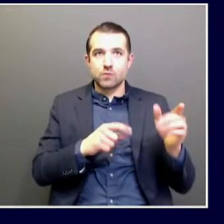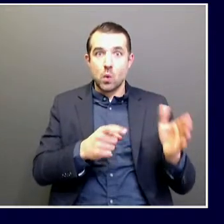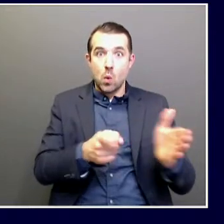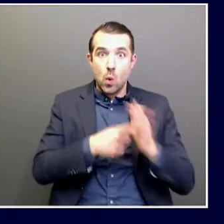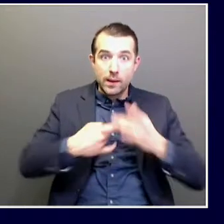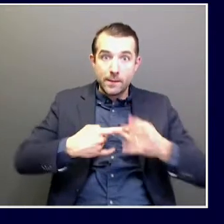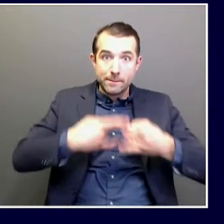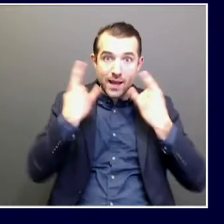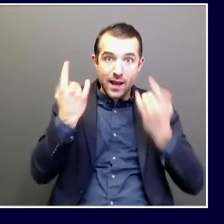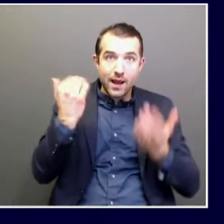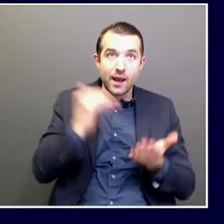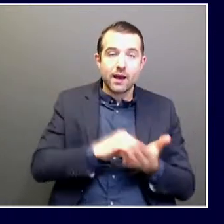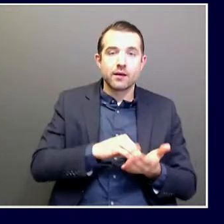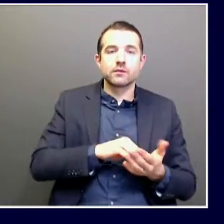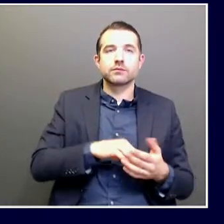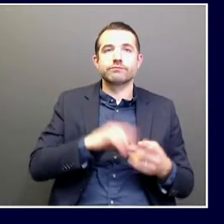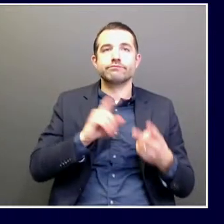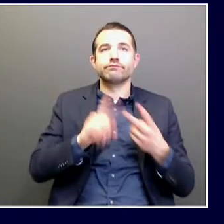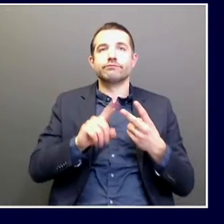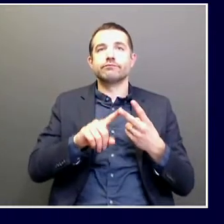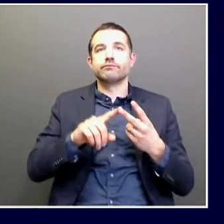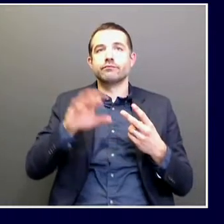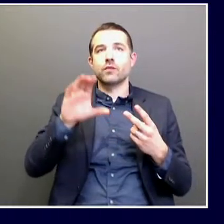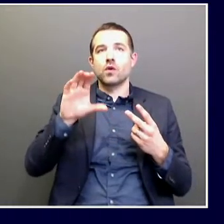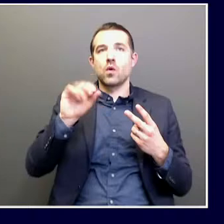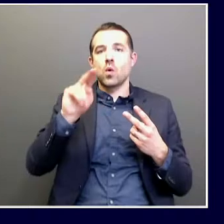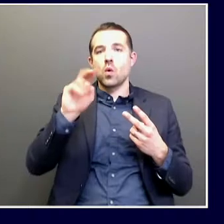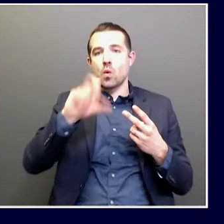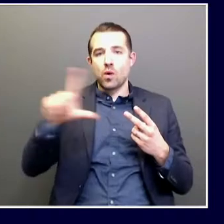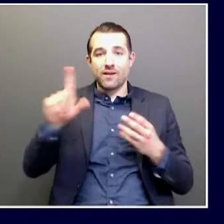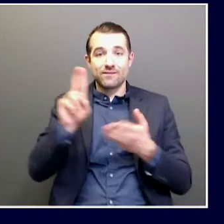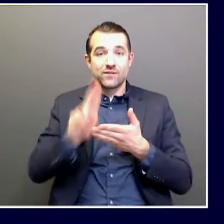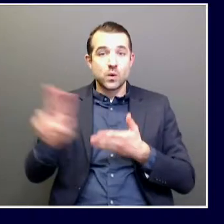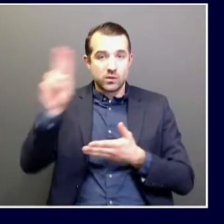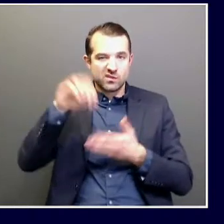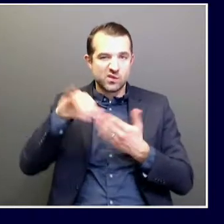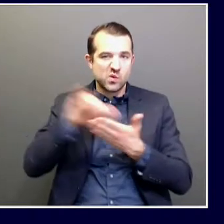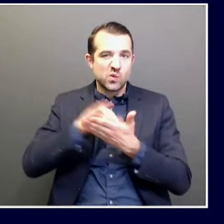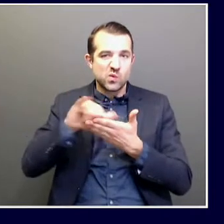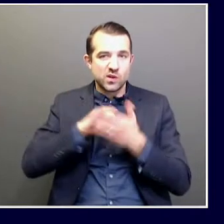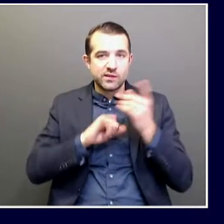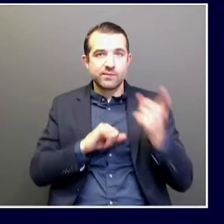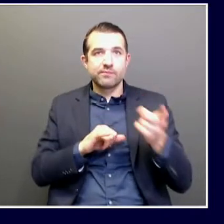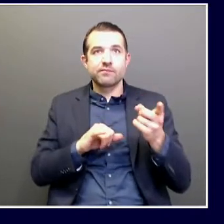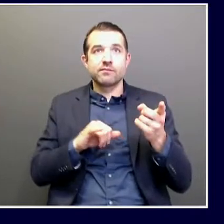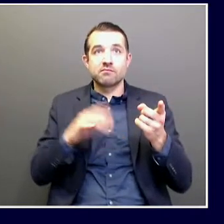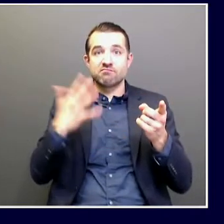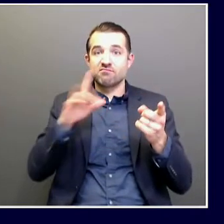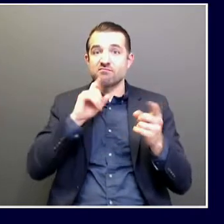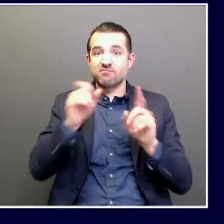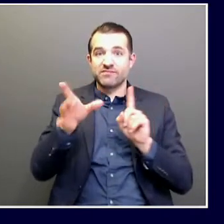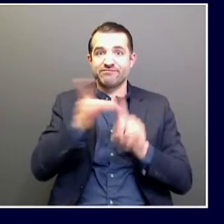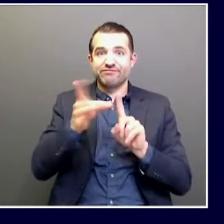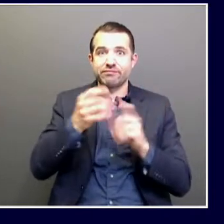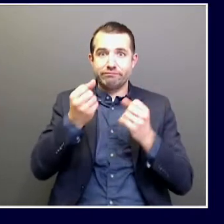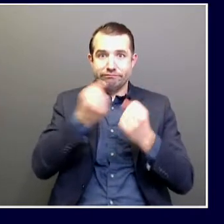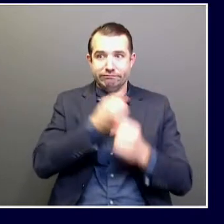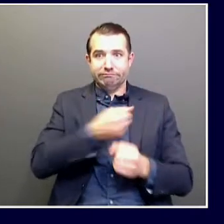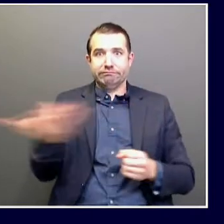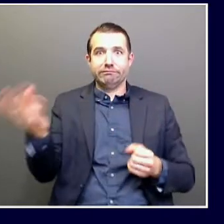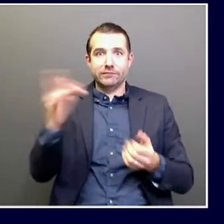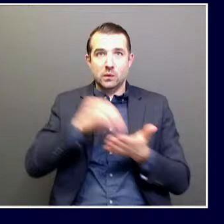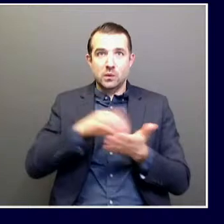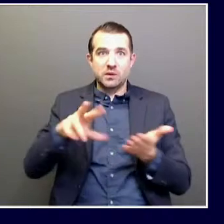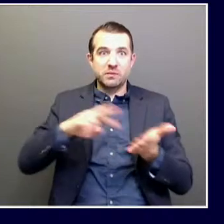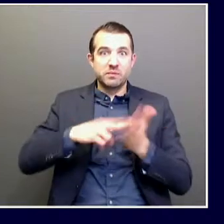Cornell University shut down their campus after some cases. And so does the emergence of Omicron,